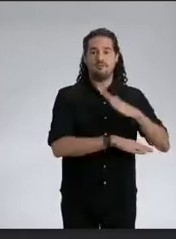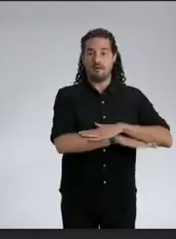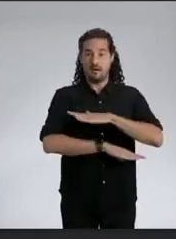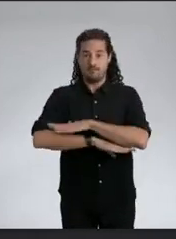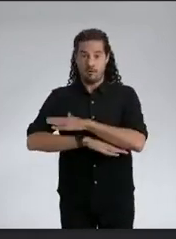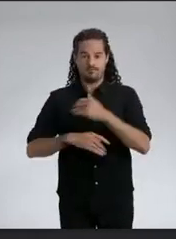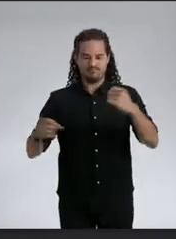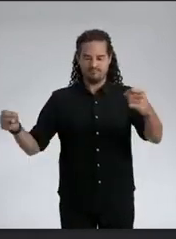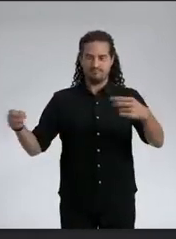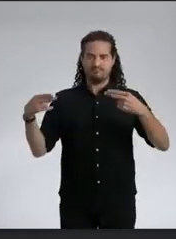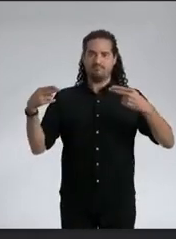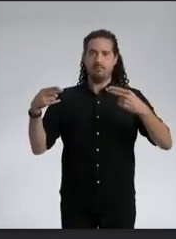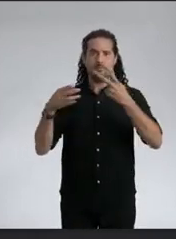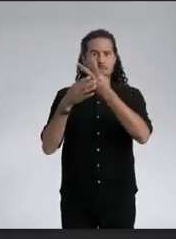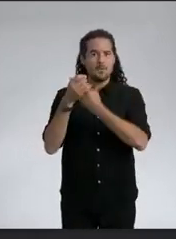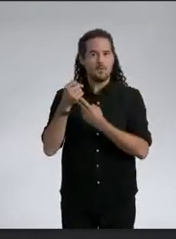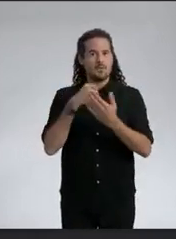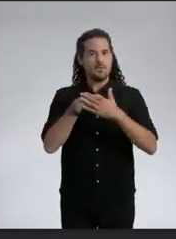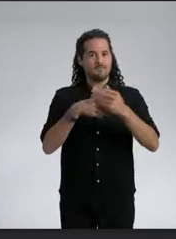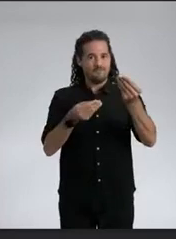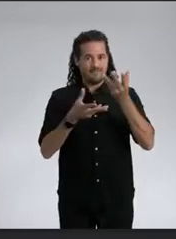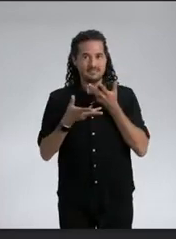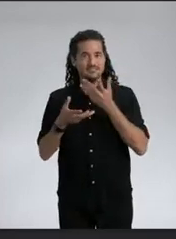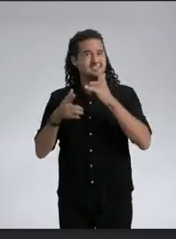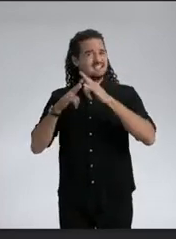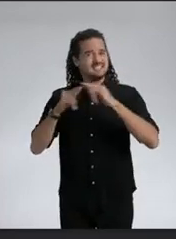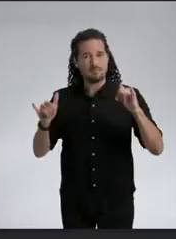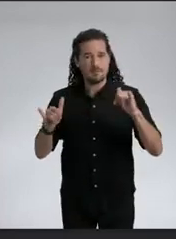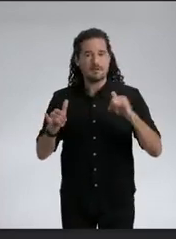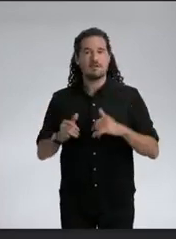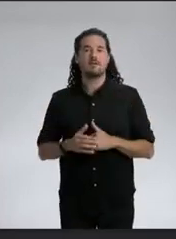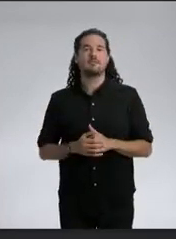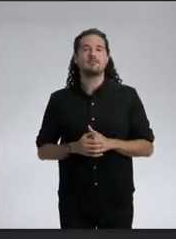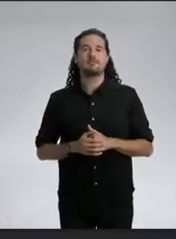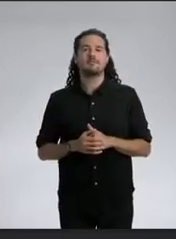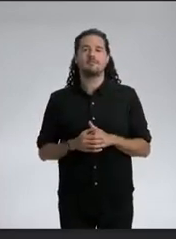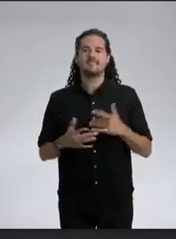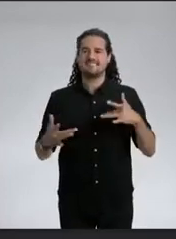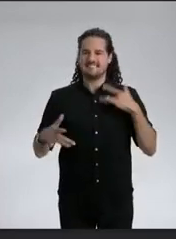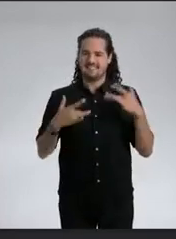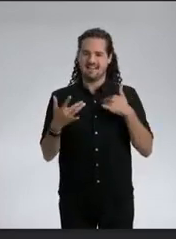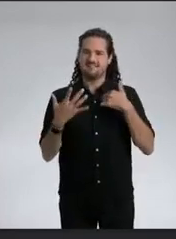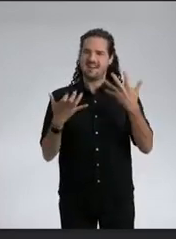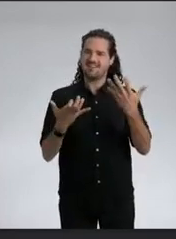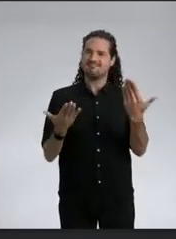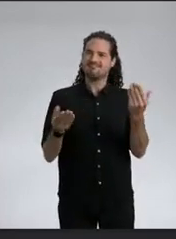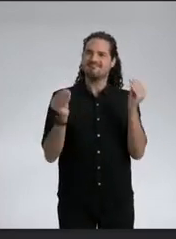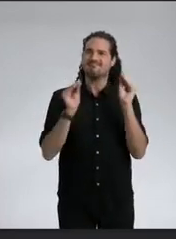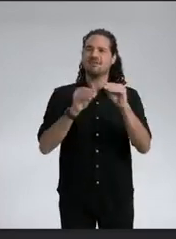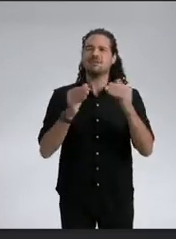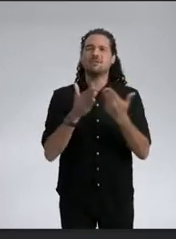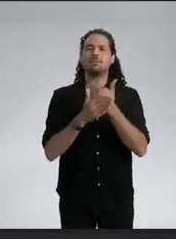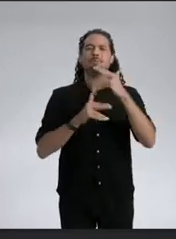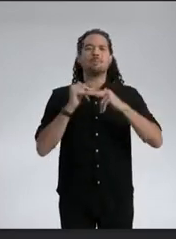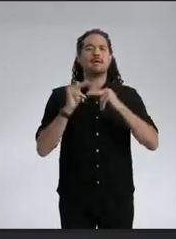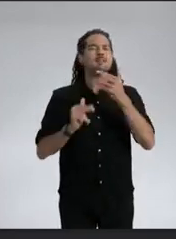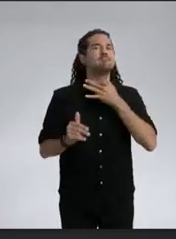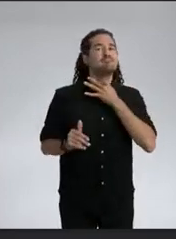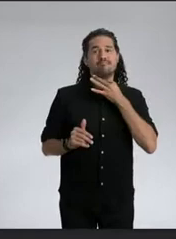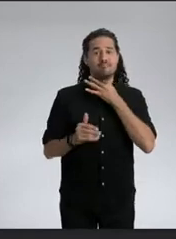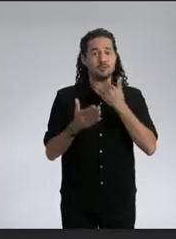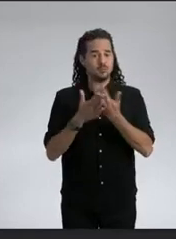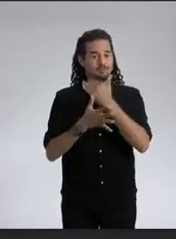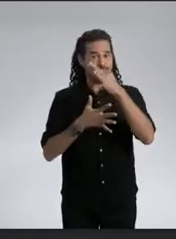both places at the same time. I'm really excited to install this build and see how the new feature feels, so I'll do that